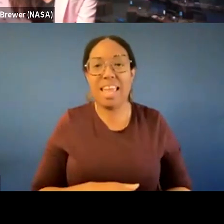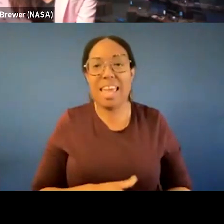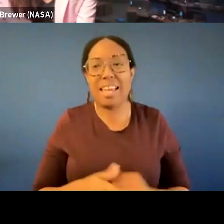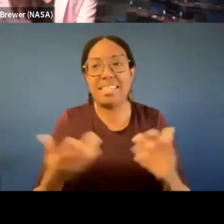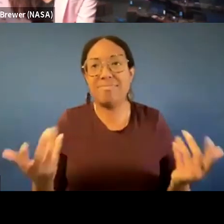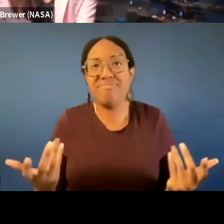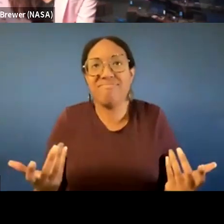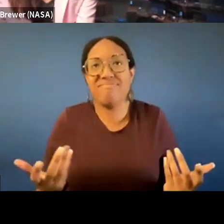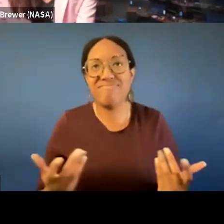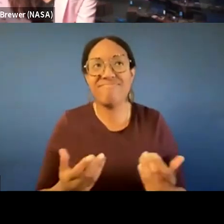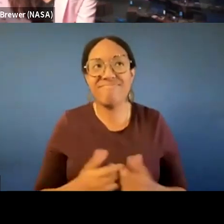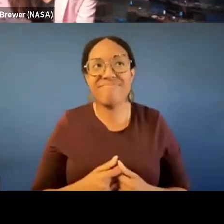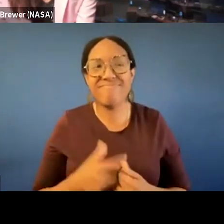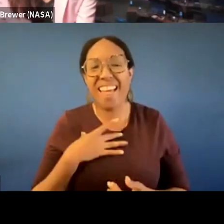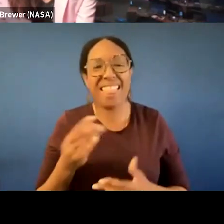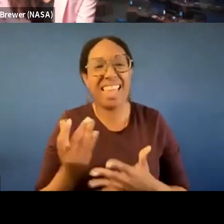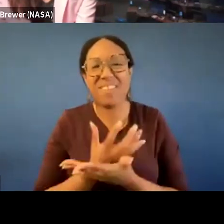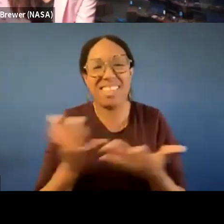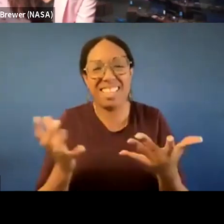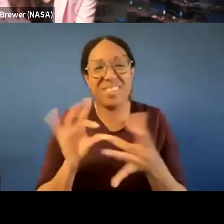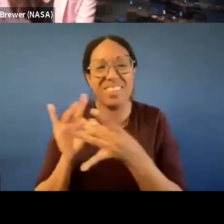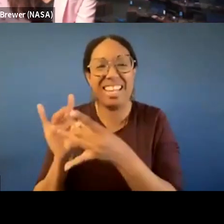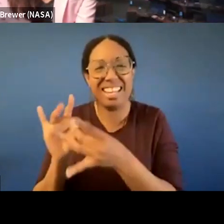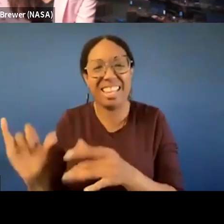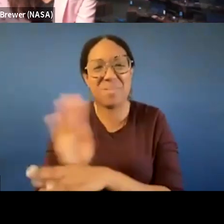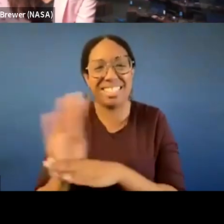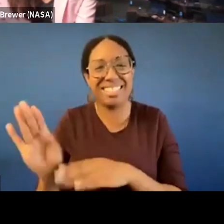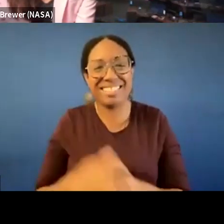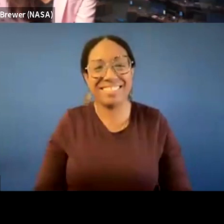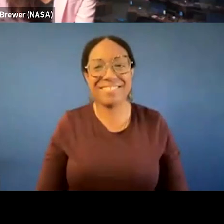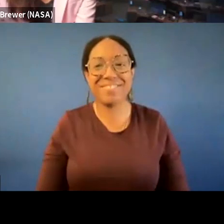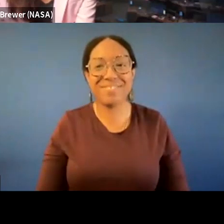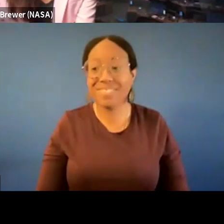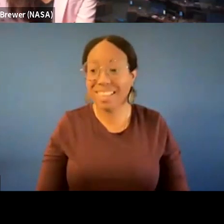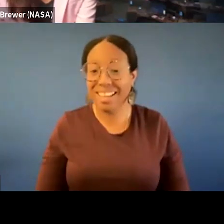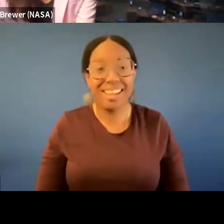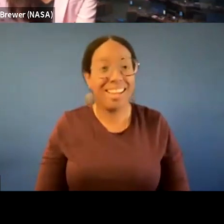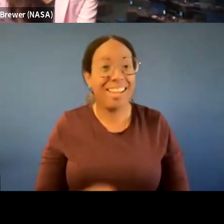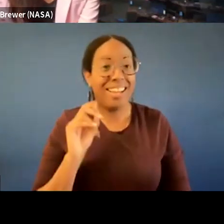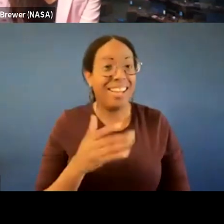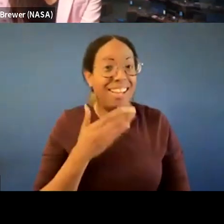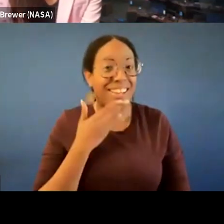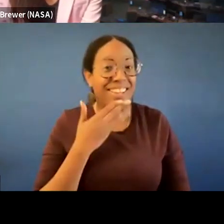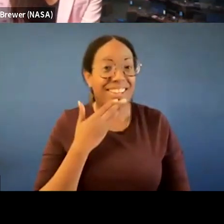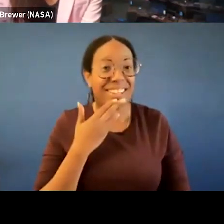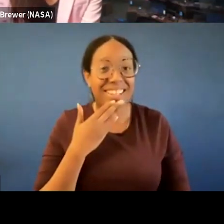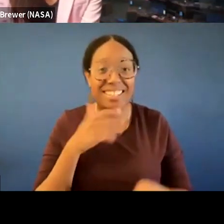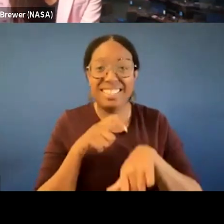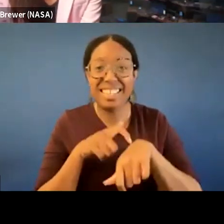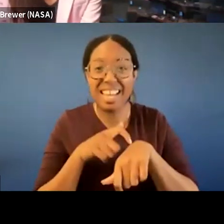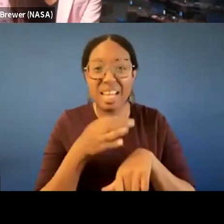don't like about that. So, yes. Thank you. So we're almost at time. So I have one final question for you